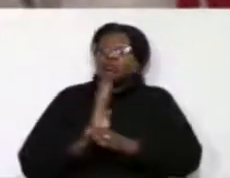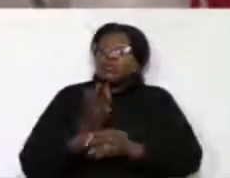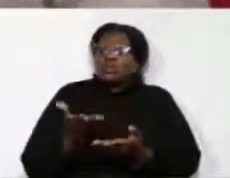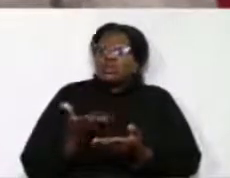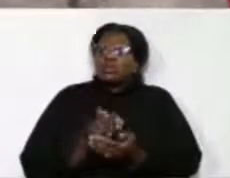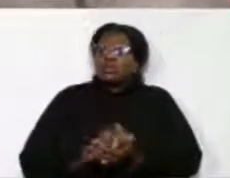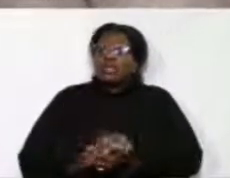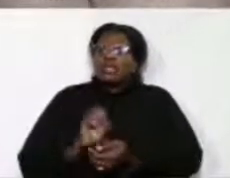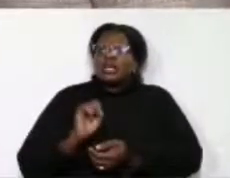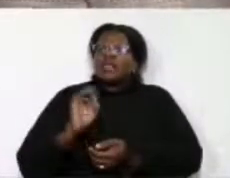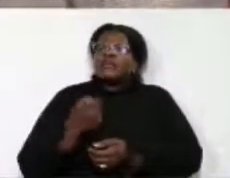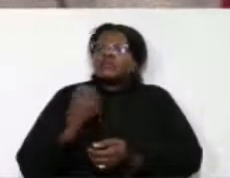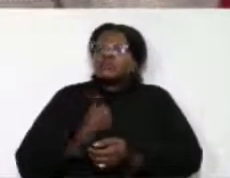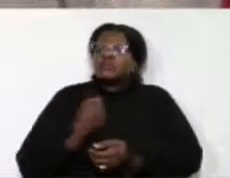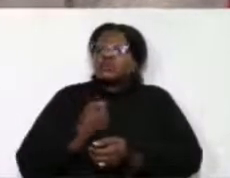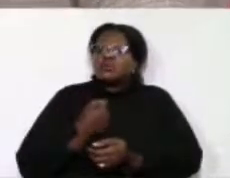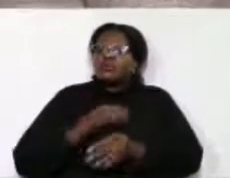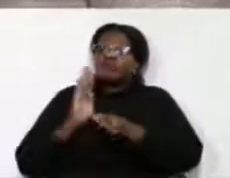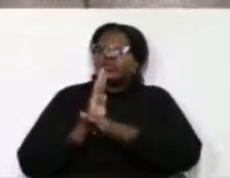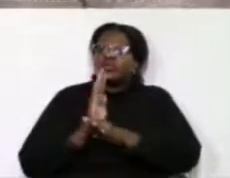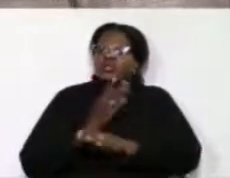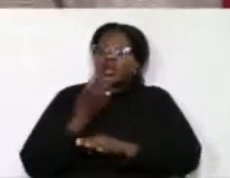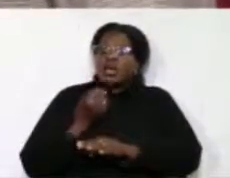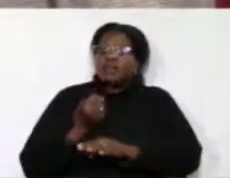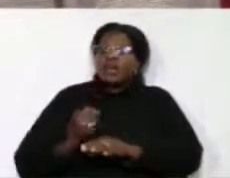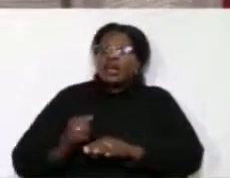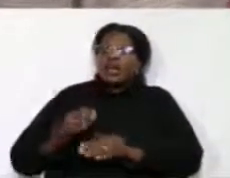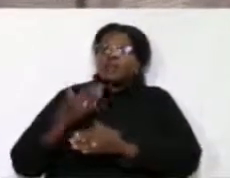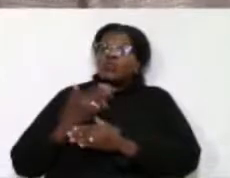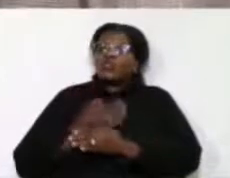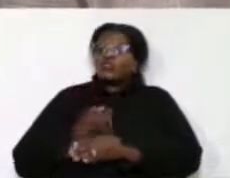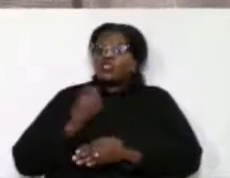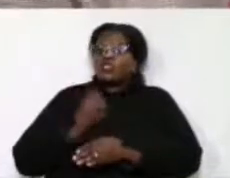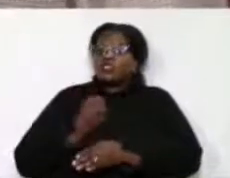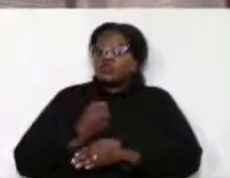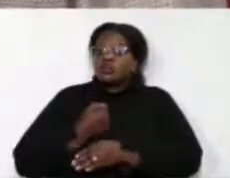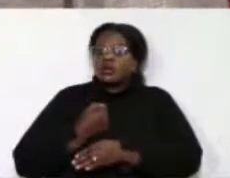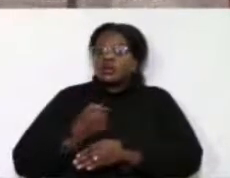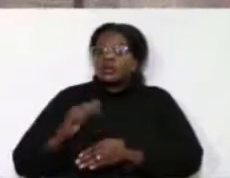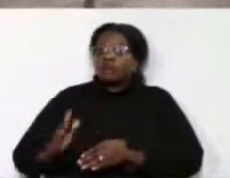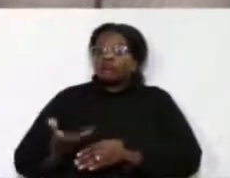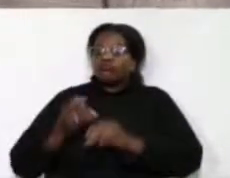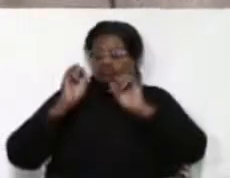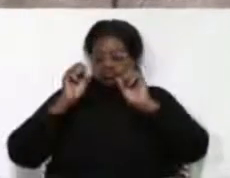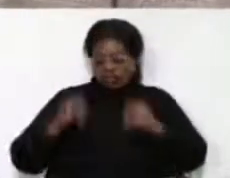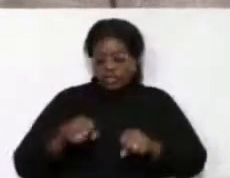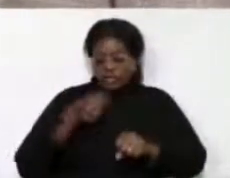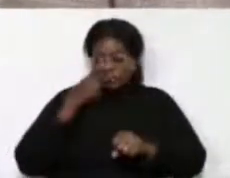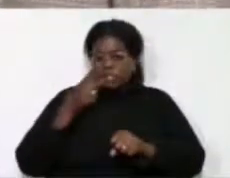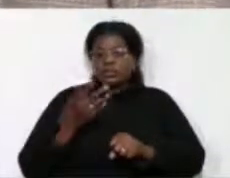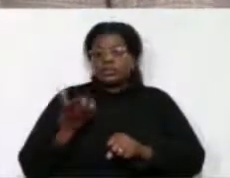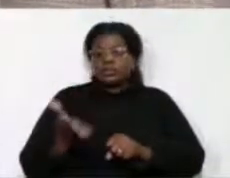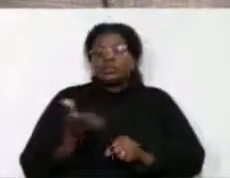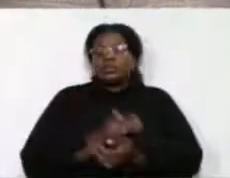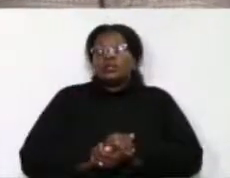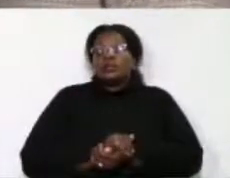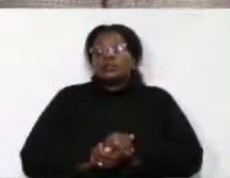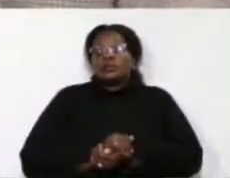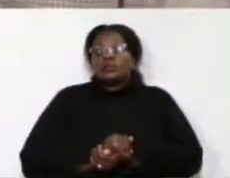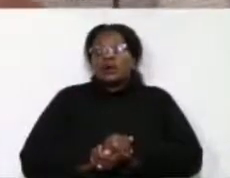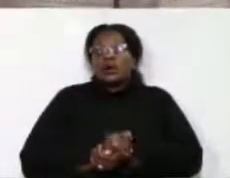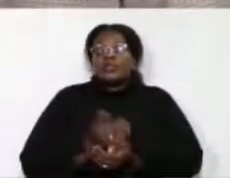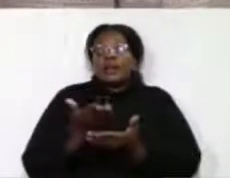you're self-employed and you want to go and buy a car, they'll want to see that. And they'll want to see this. Excellent. They want to see income statement, they want to see a balance sheet.